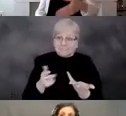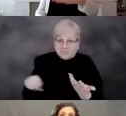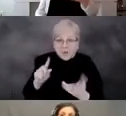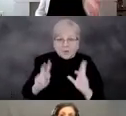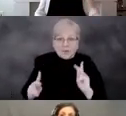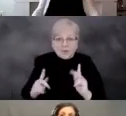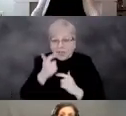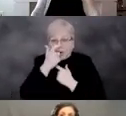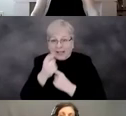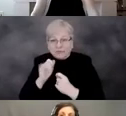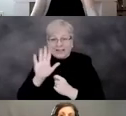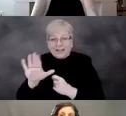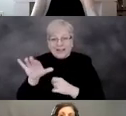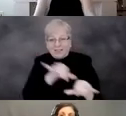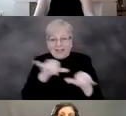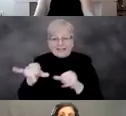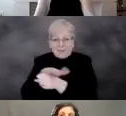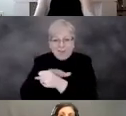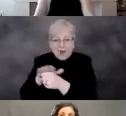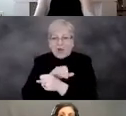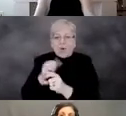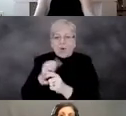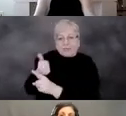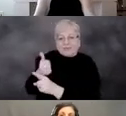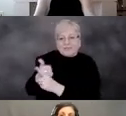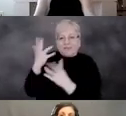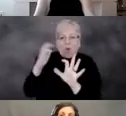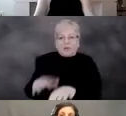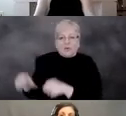area, or maybe even doing research in that same area.